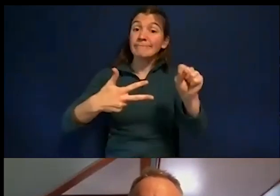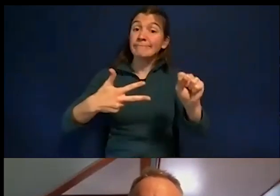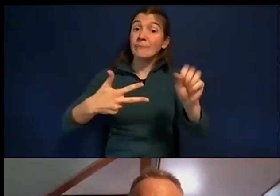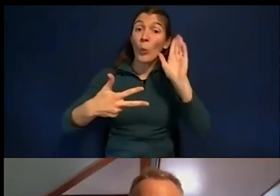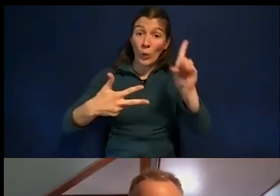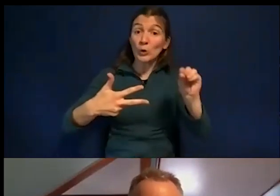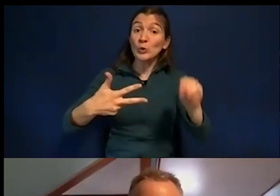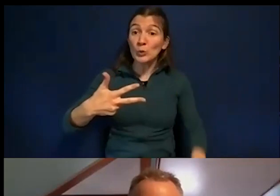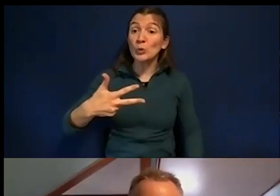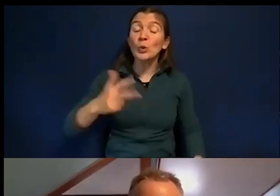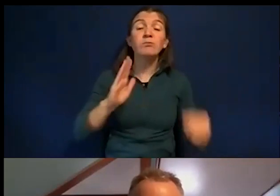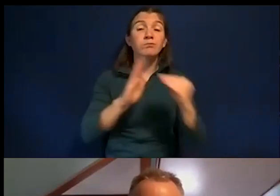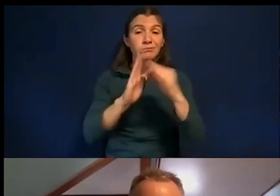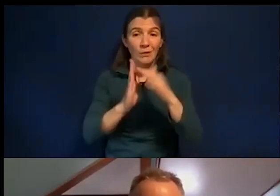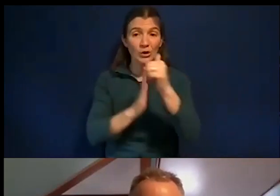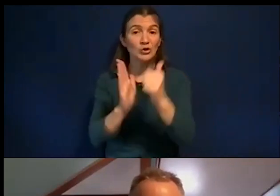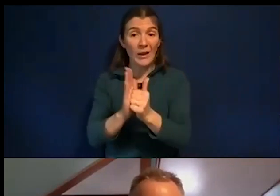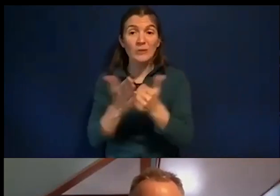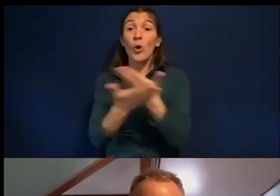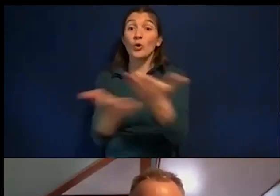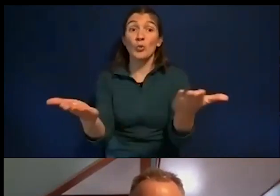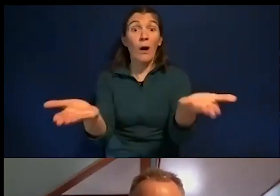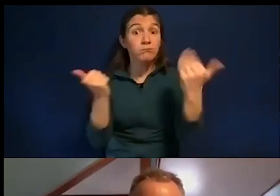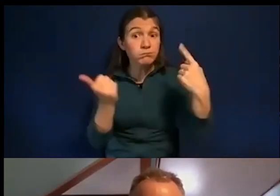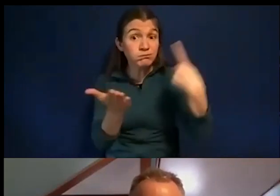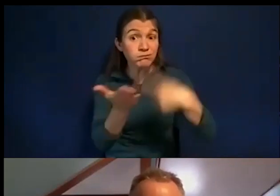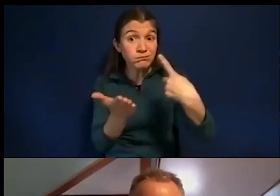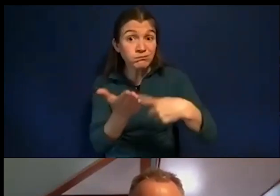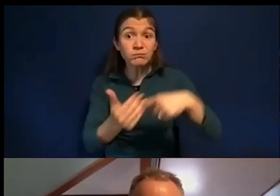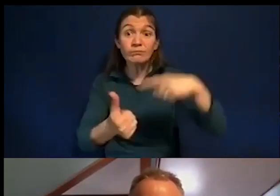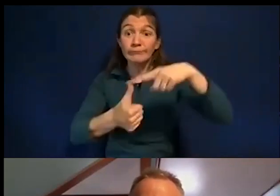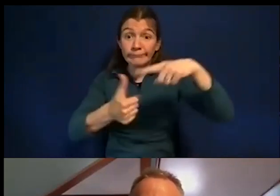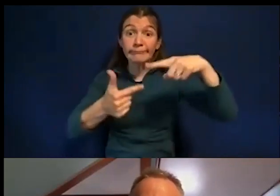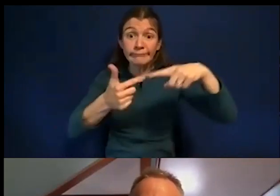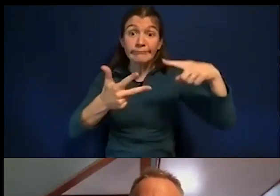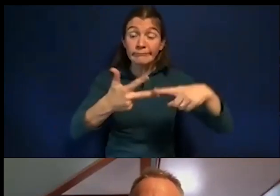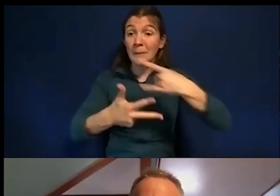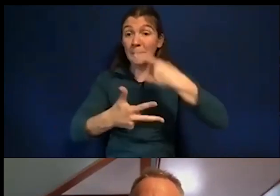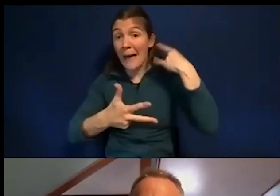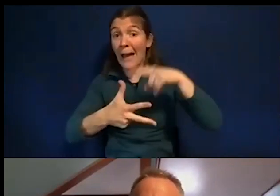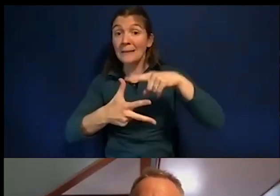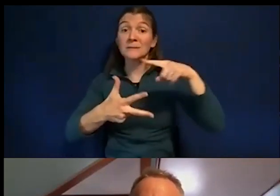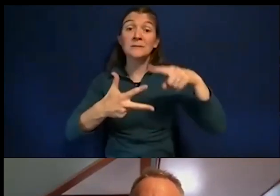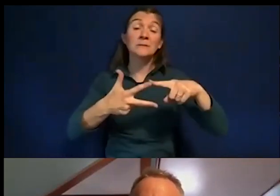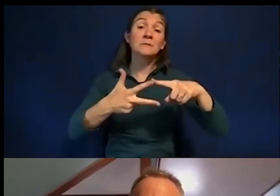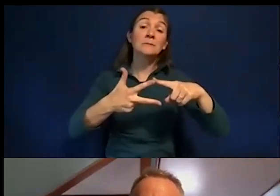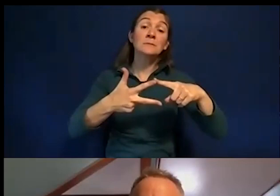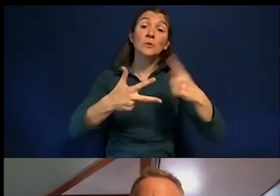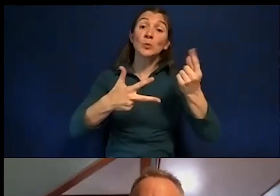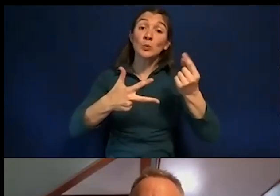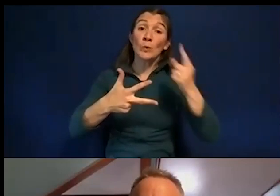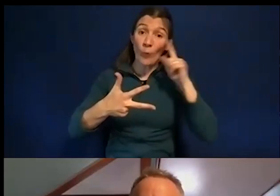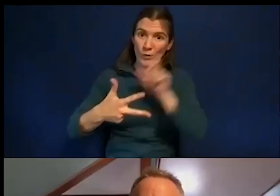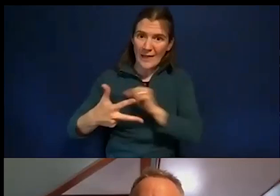that anyone who would like to comment or listen can do